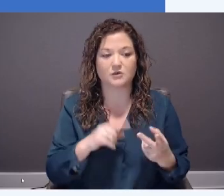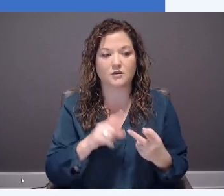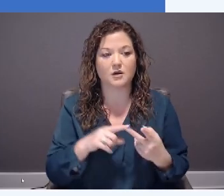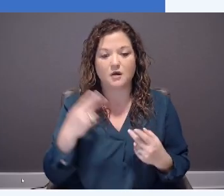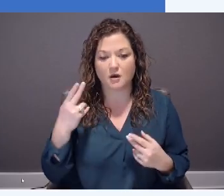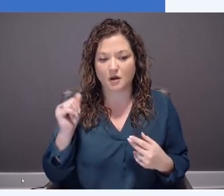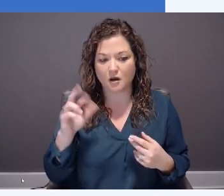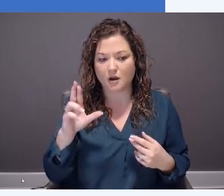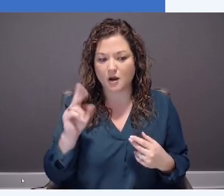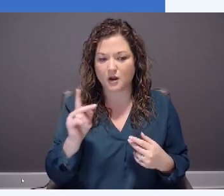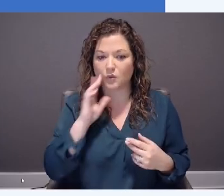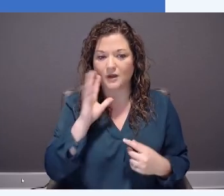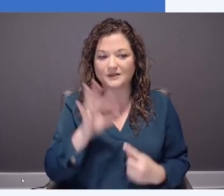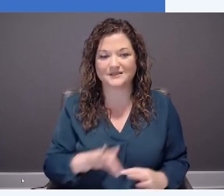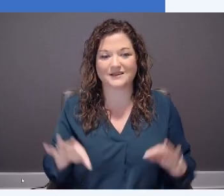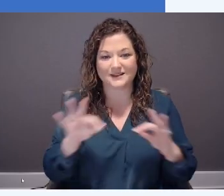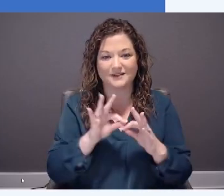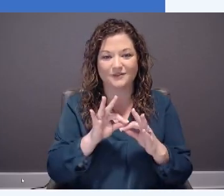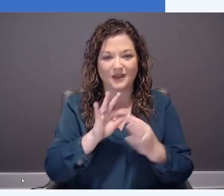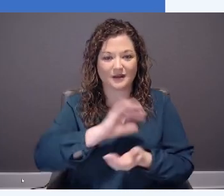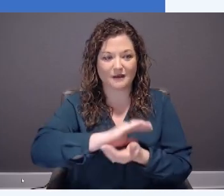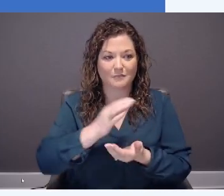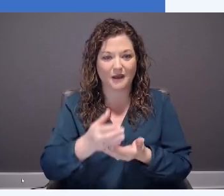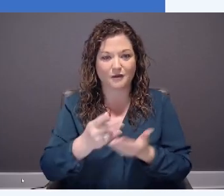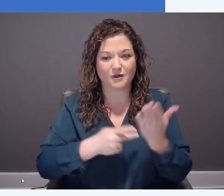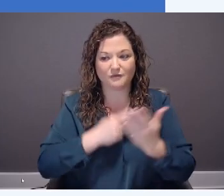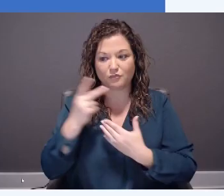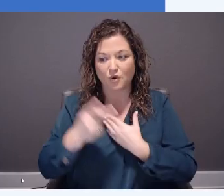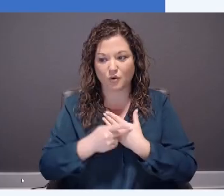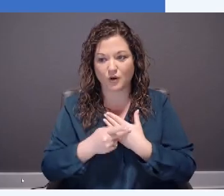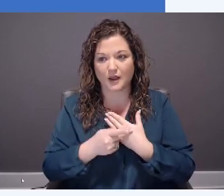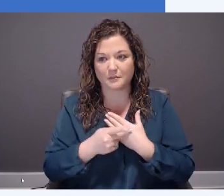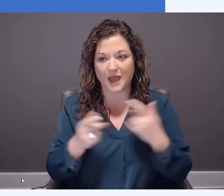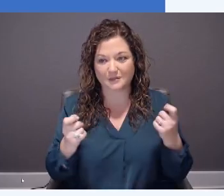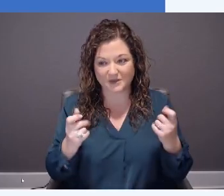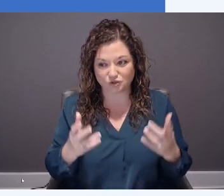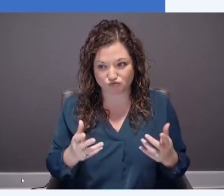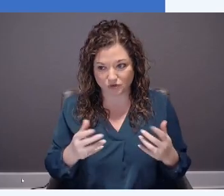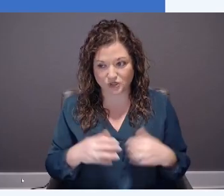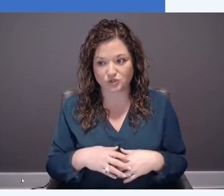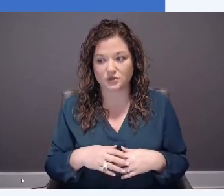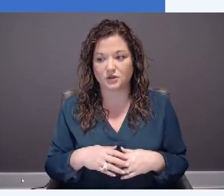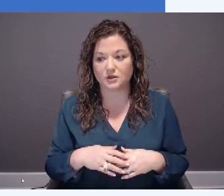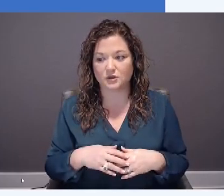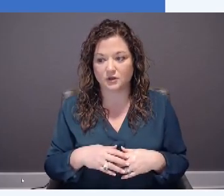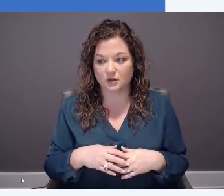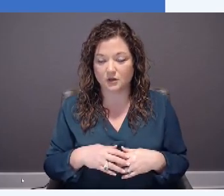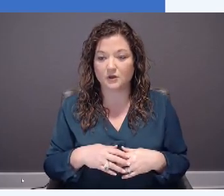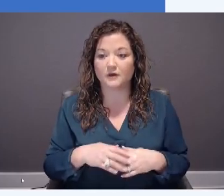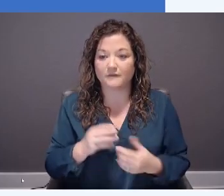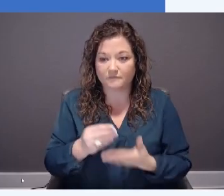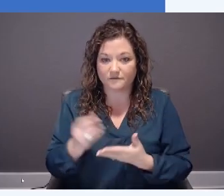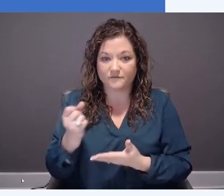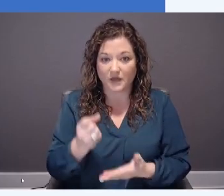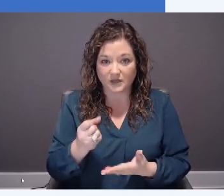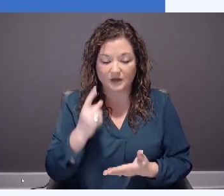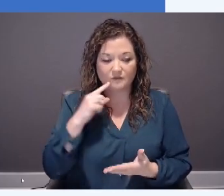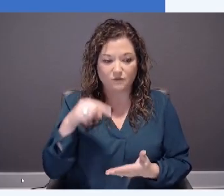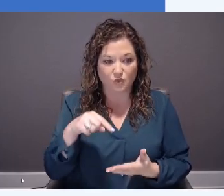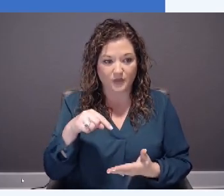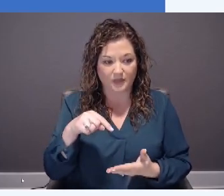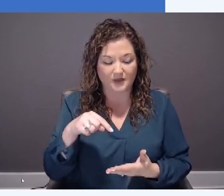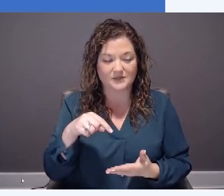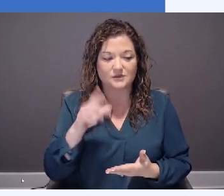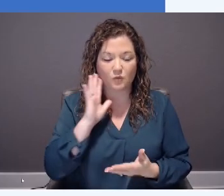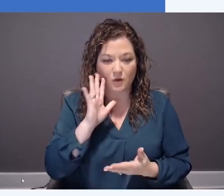of program administration for this grant. And in fact, the funding will, for the subrecipients, will come